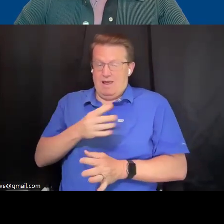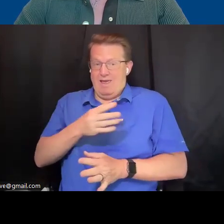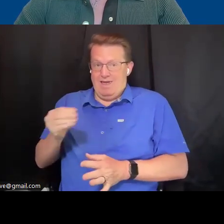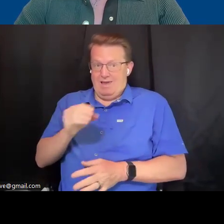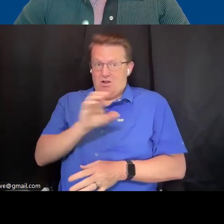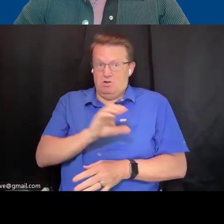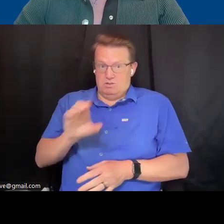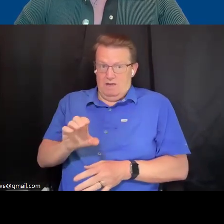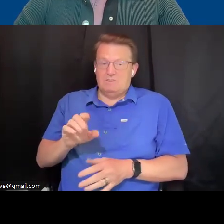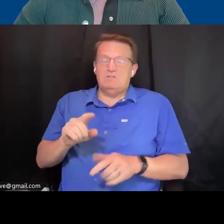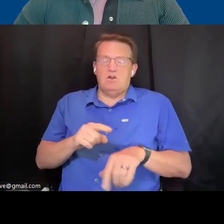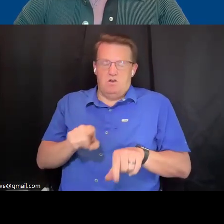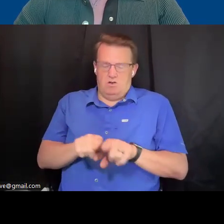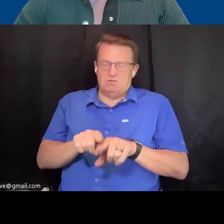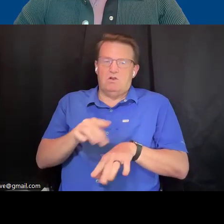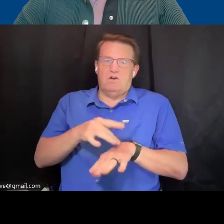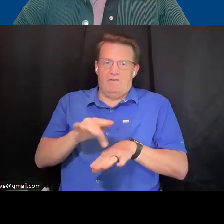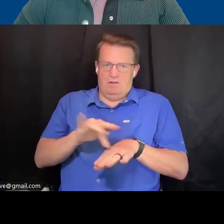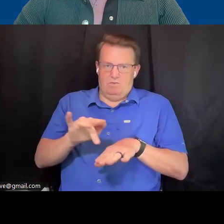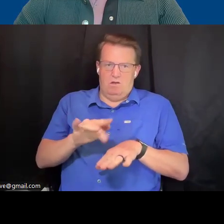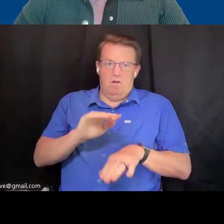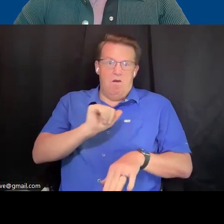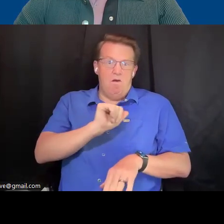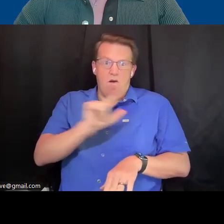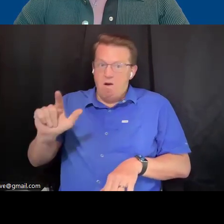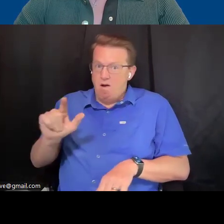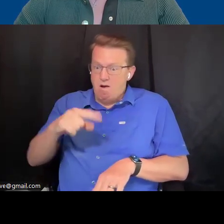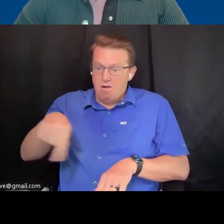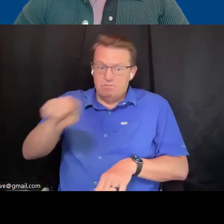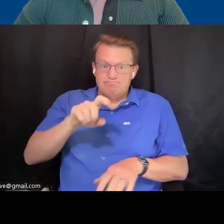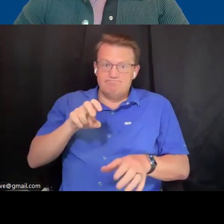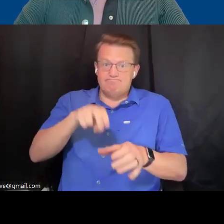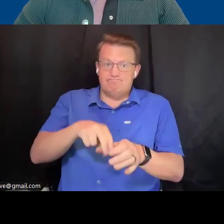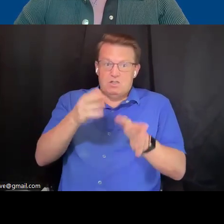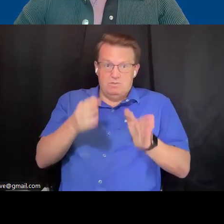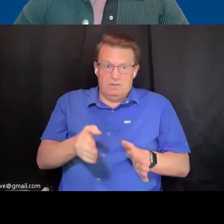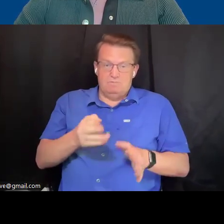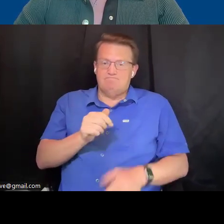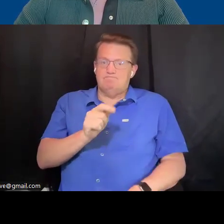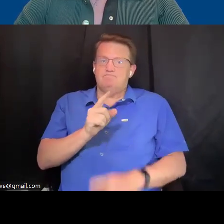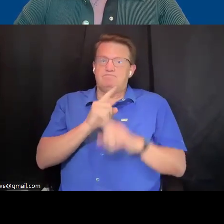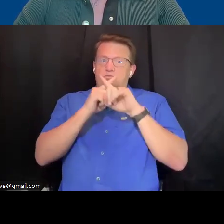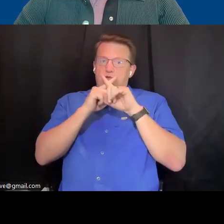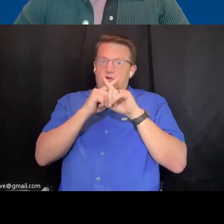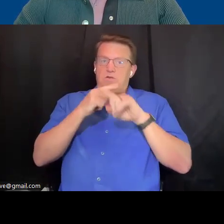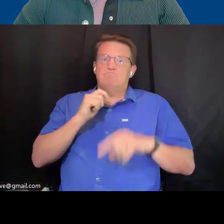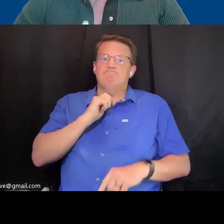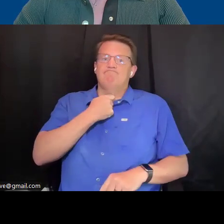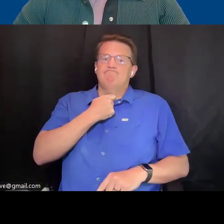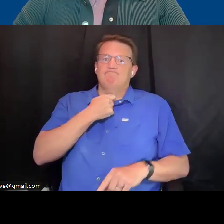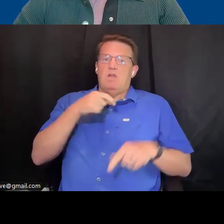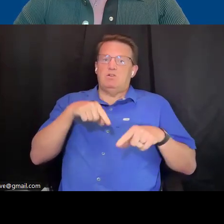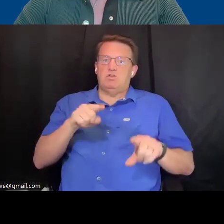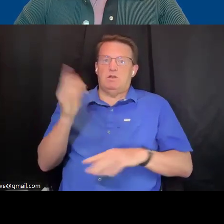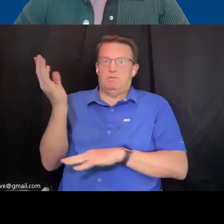today. All participants will be muted during the presentation, but if you have a question, please submit